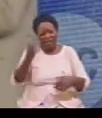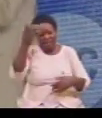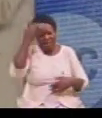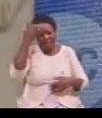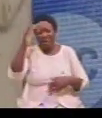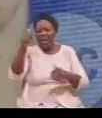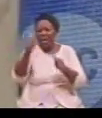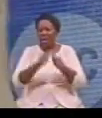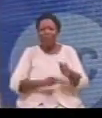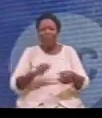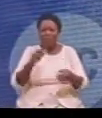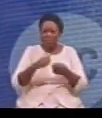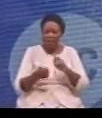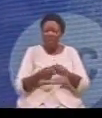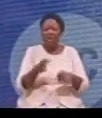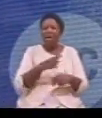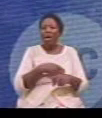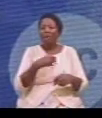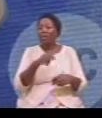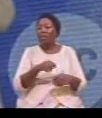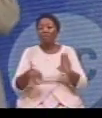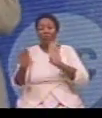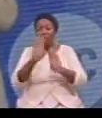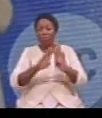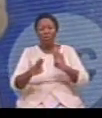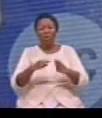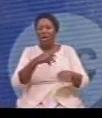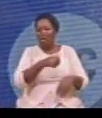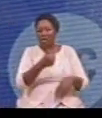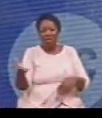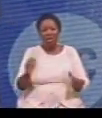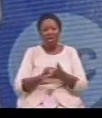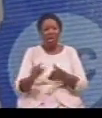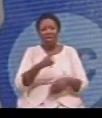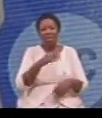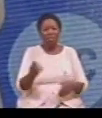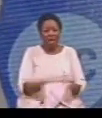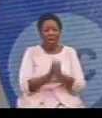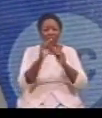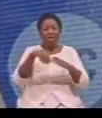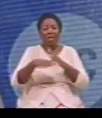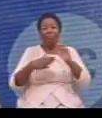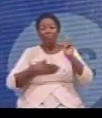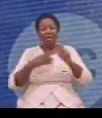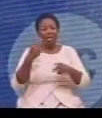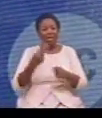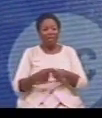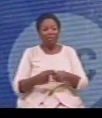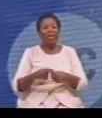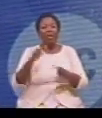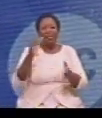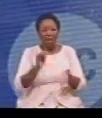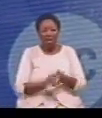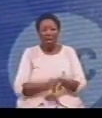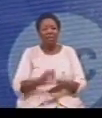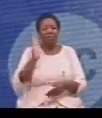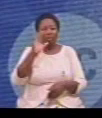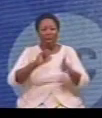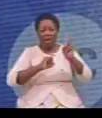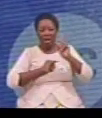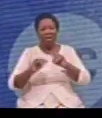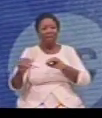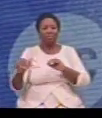sickness, every infirmity, whatsoever ye shall ask in my name, that will